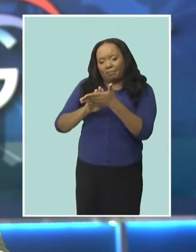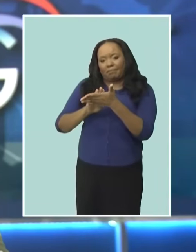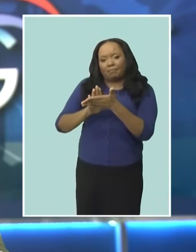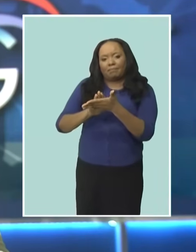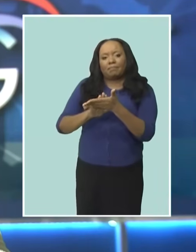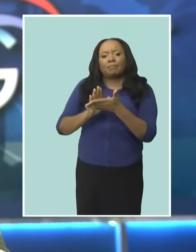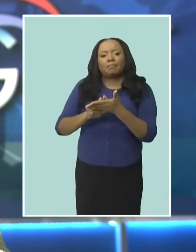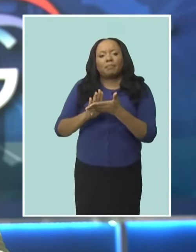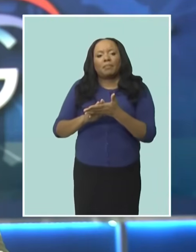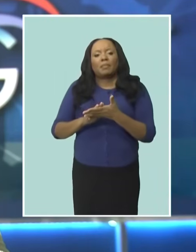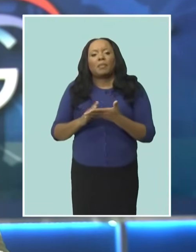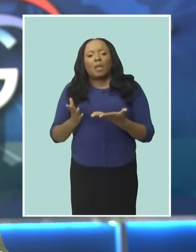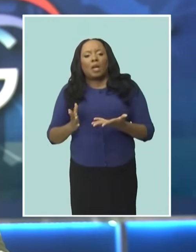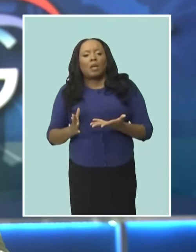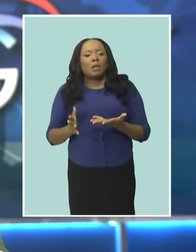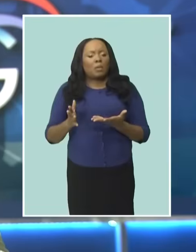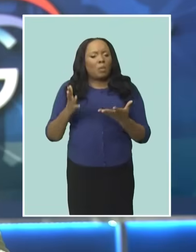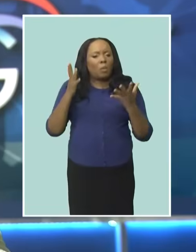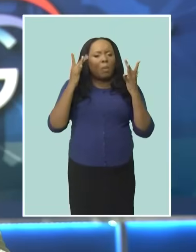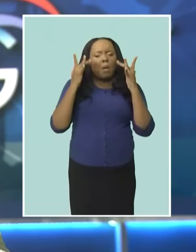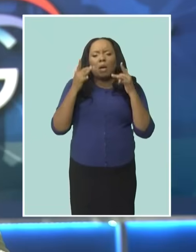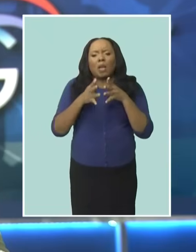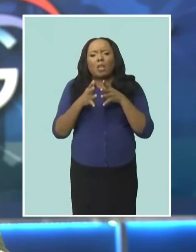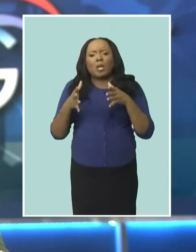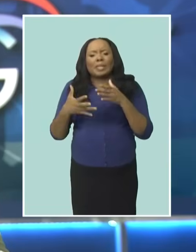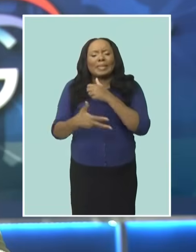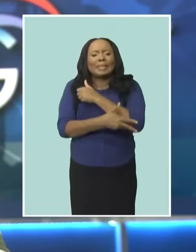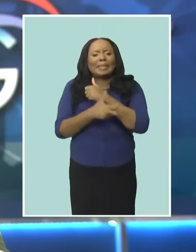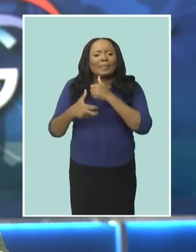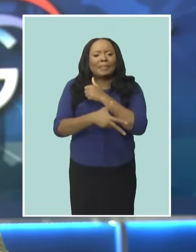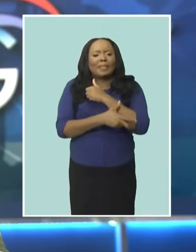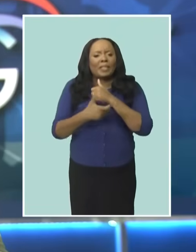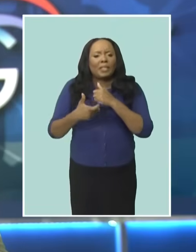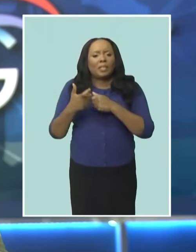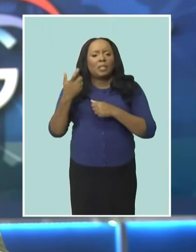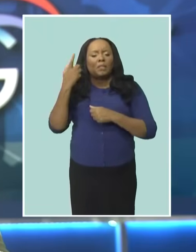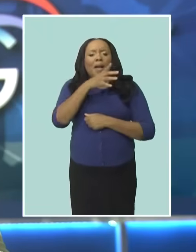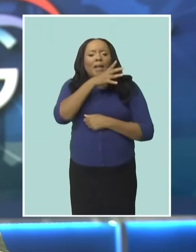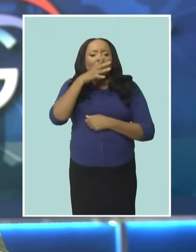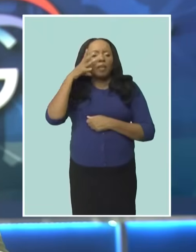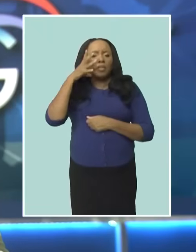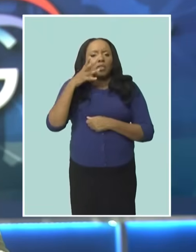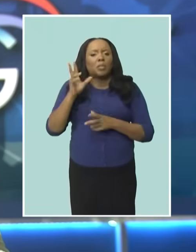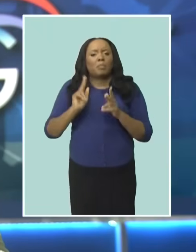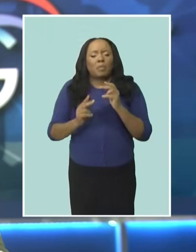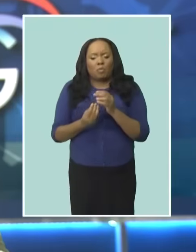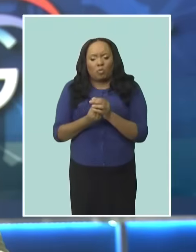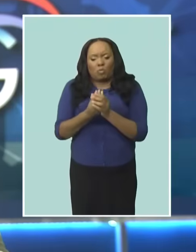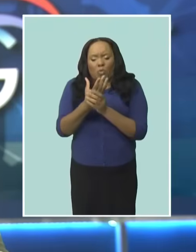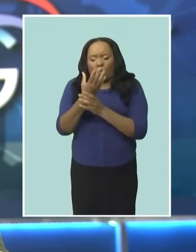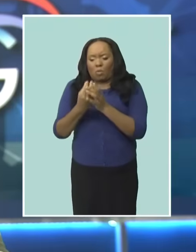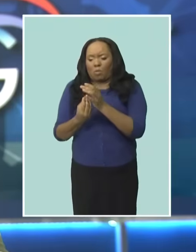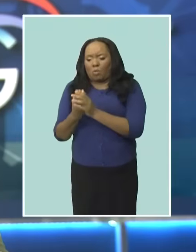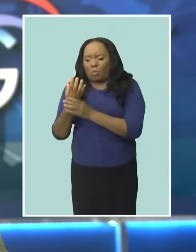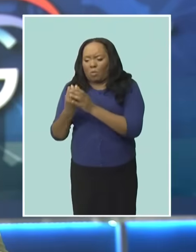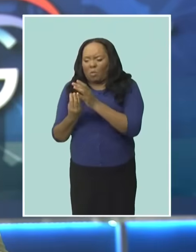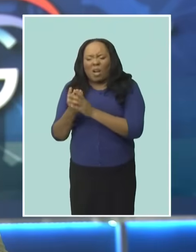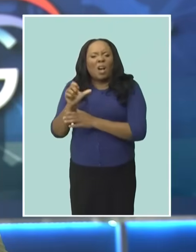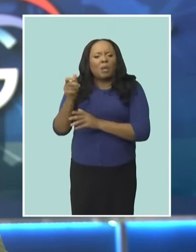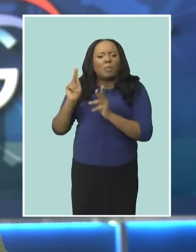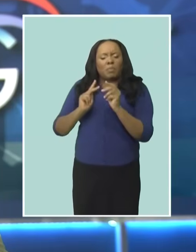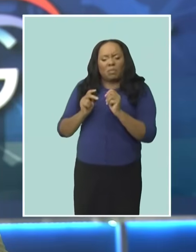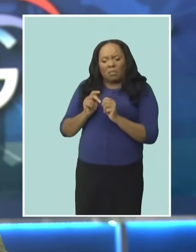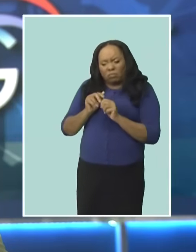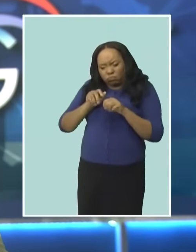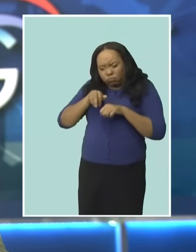to arrest the praedial larceny situation plaguing the agricultural sector. Chief Executive Officer of the Barbados